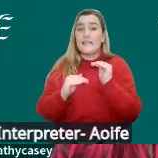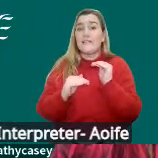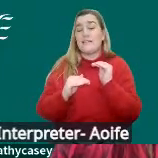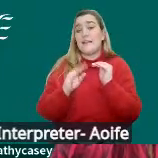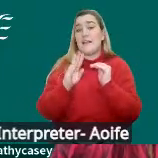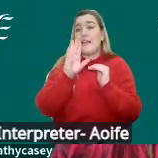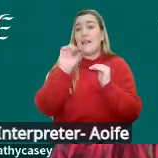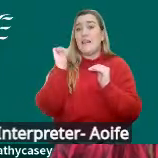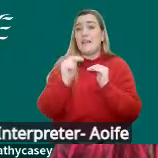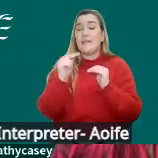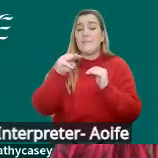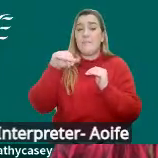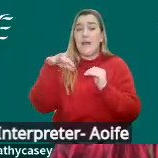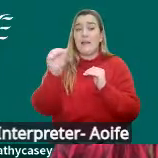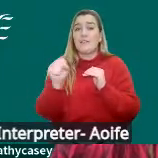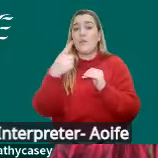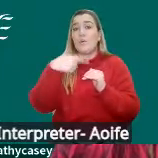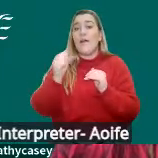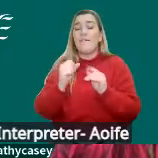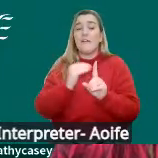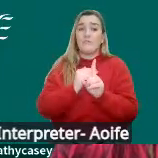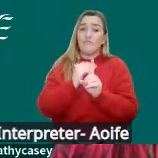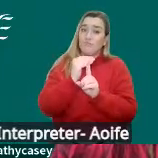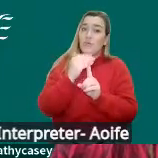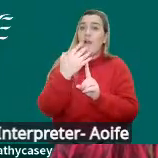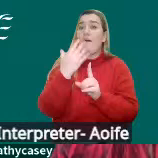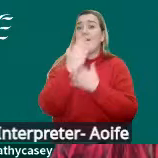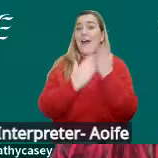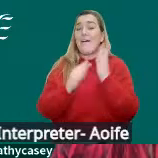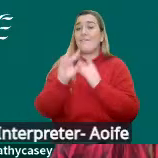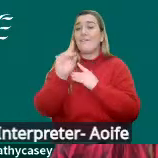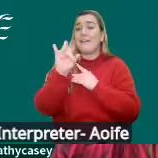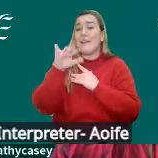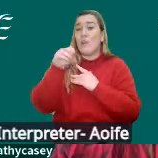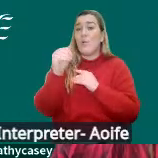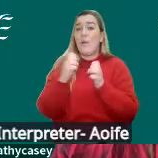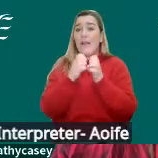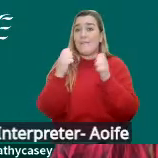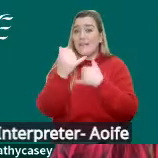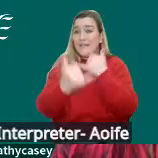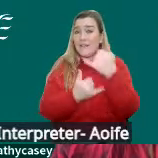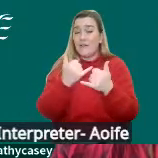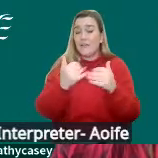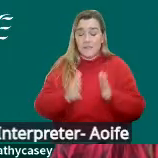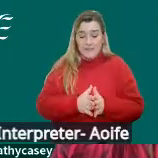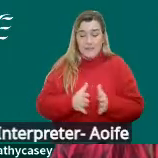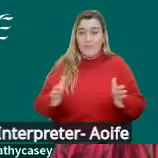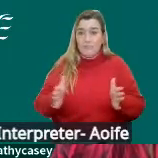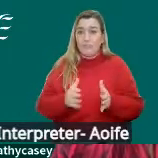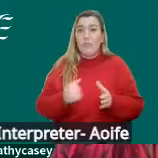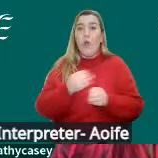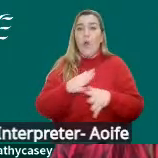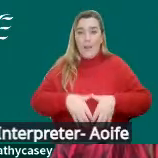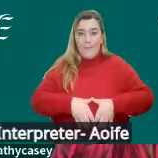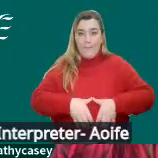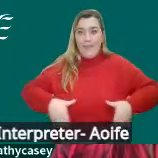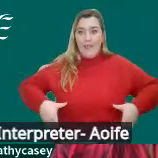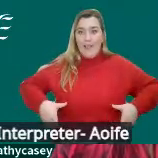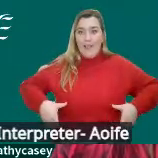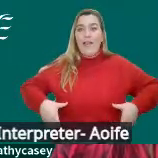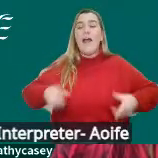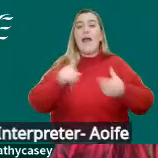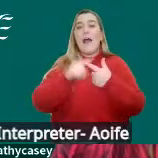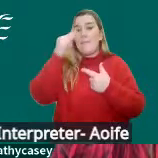about 0.5 kilo per year. Very difficult, and because it's all around the middle. And again, memory and brain fog